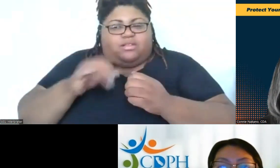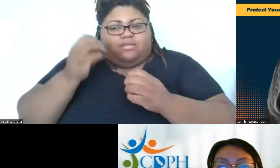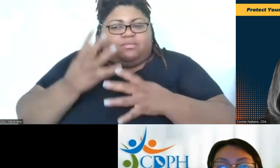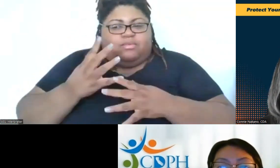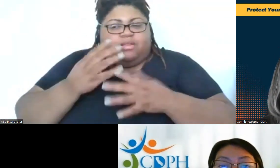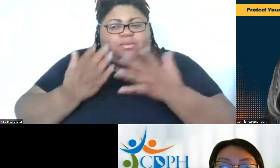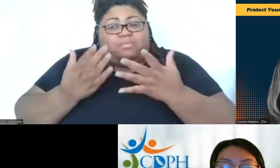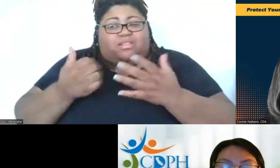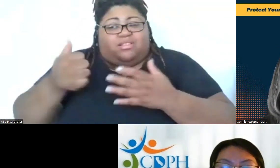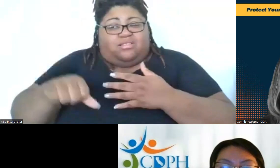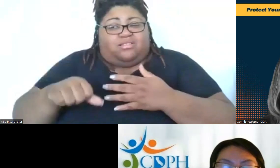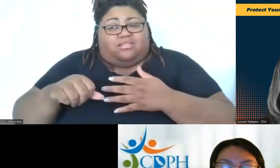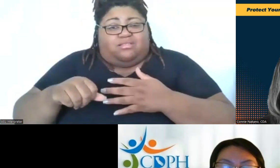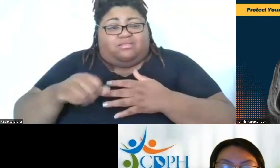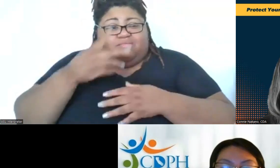patients. That's